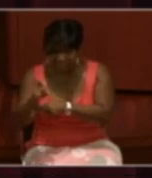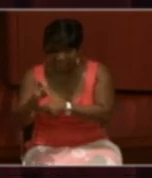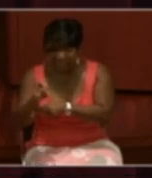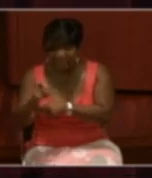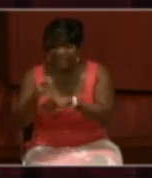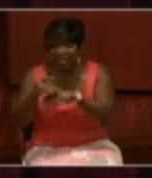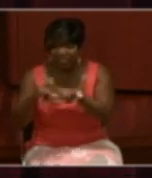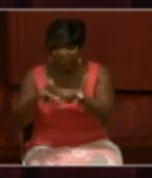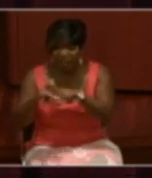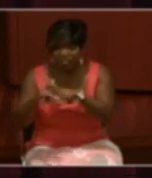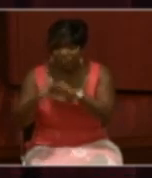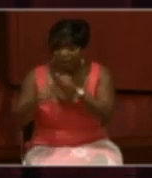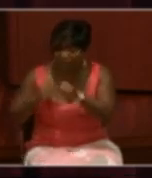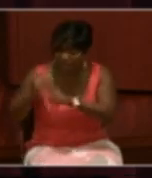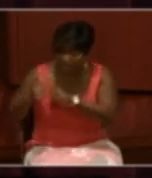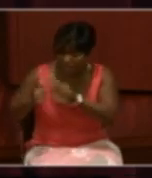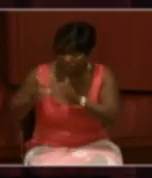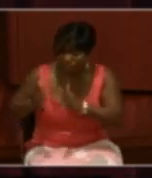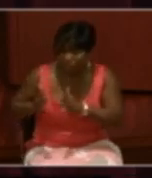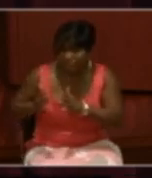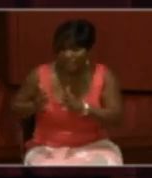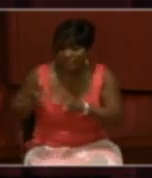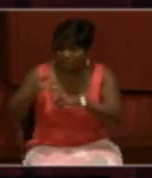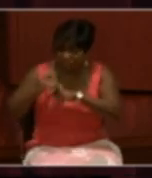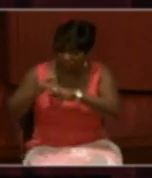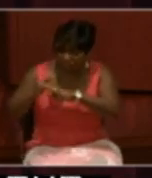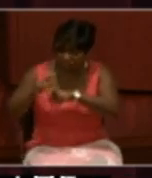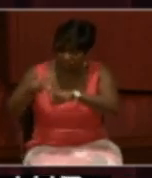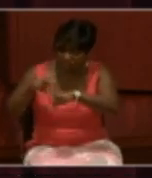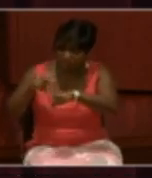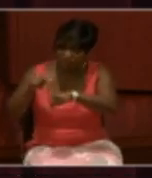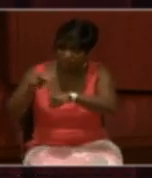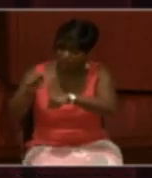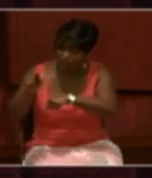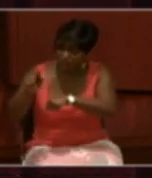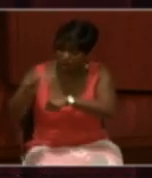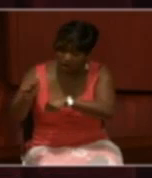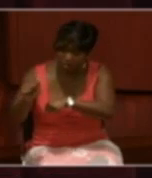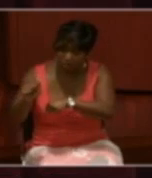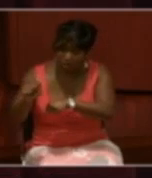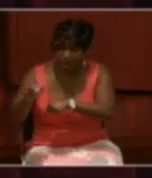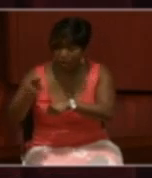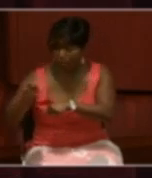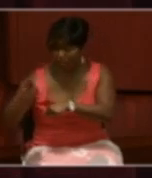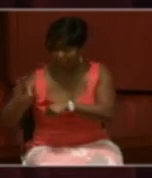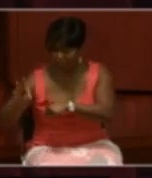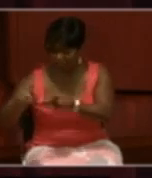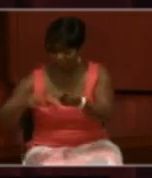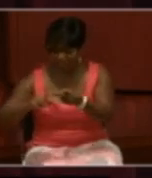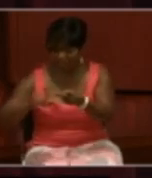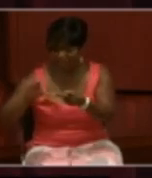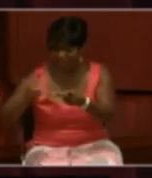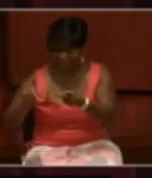on Ancestry. It's available here at the National Archives on microfilm and on CD.